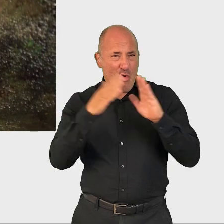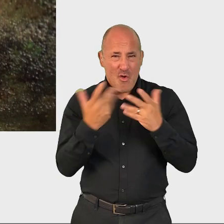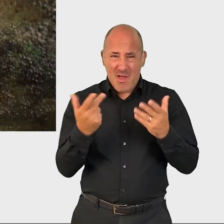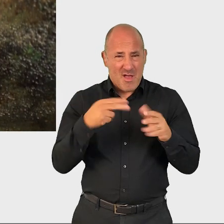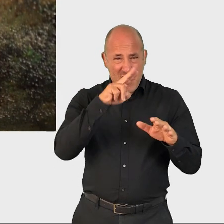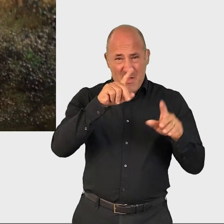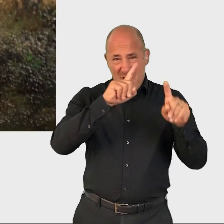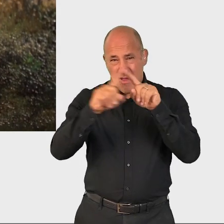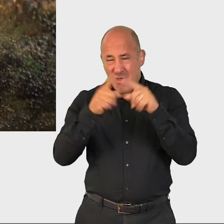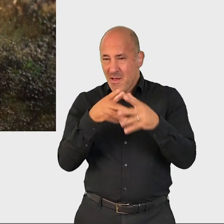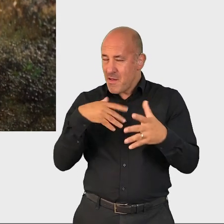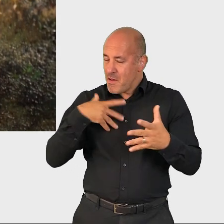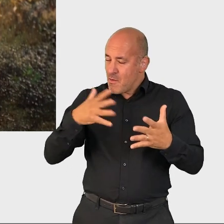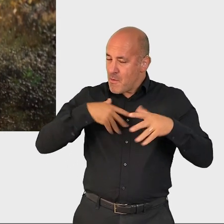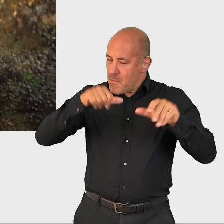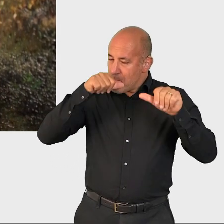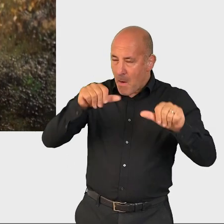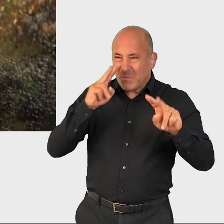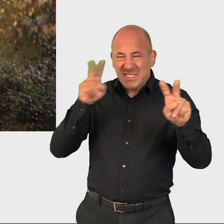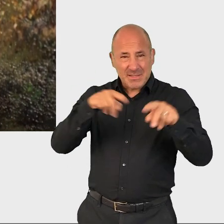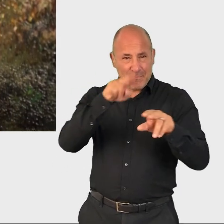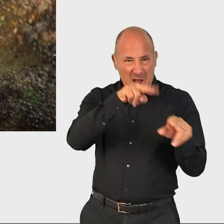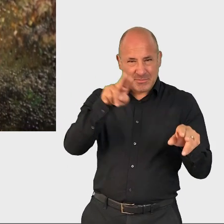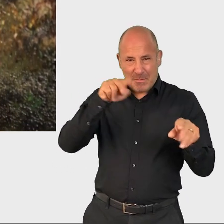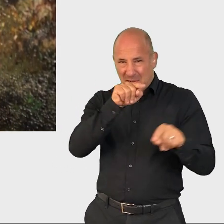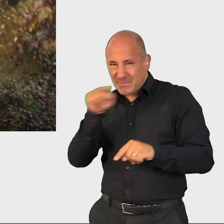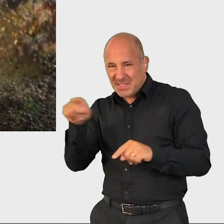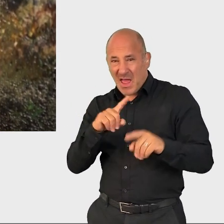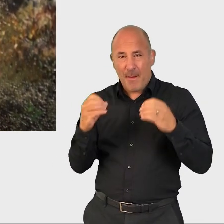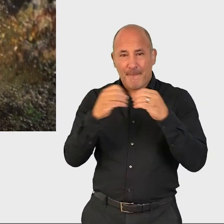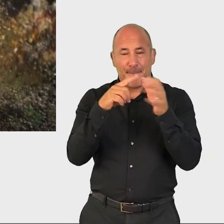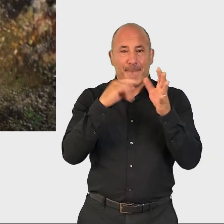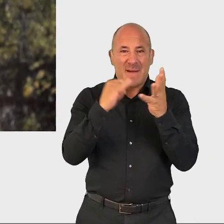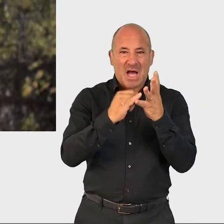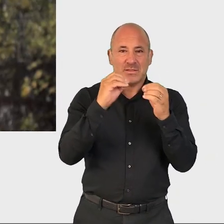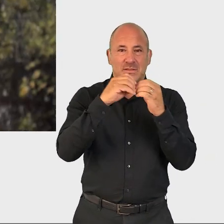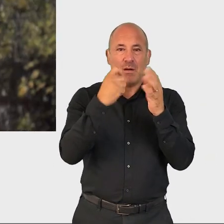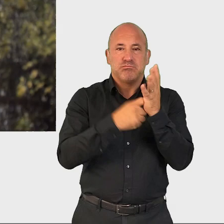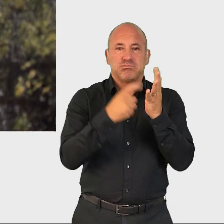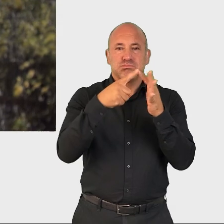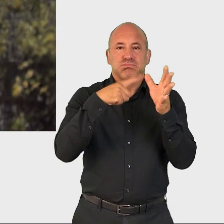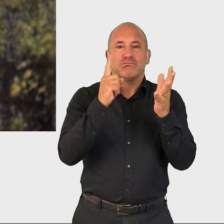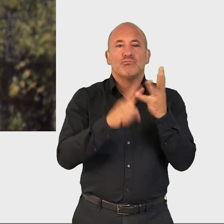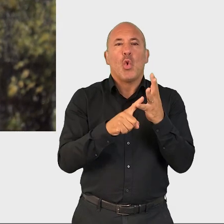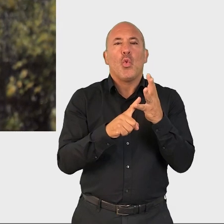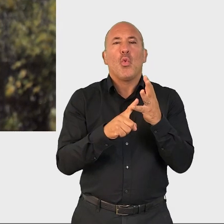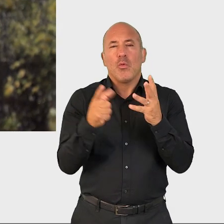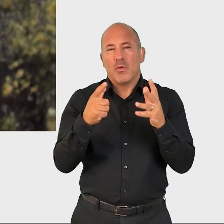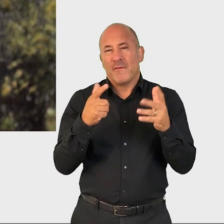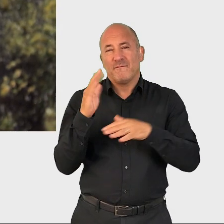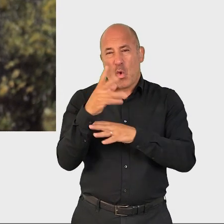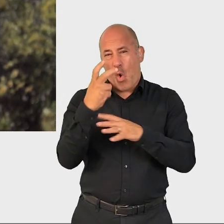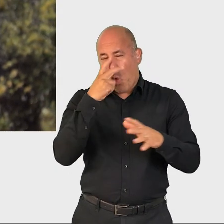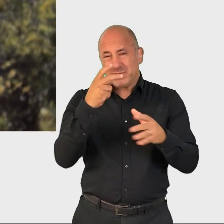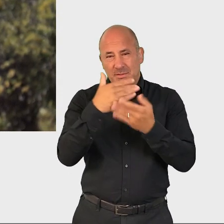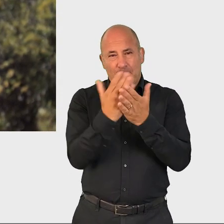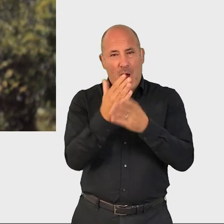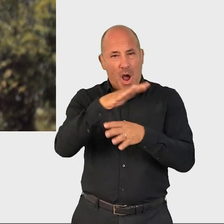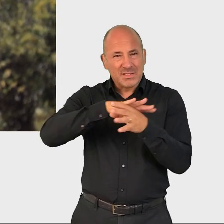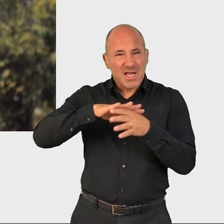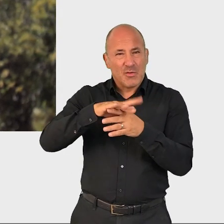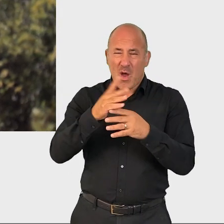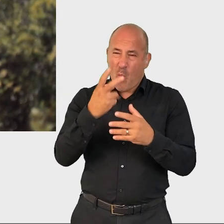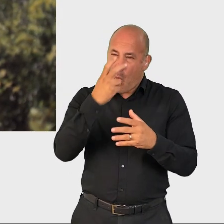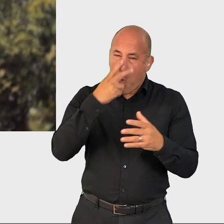year, he created numerous scenes of his favourite sites, including Barbreux, one of the oldest parts of the forest, admired for